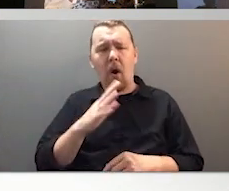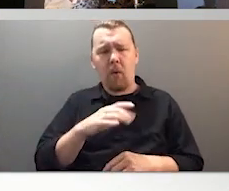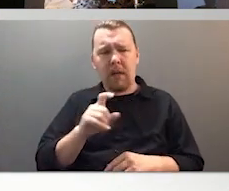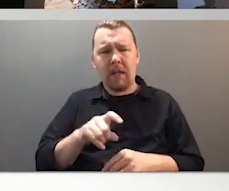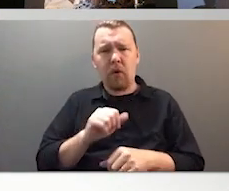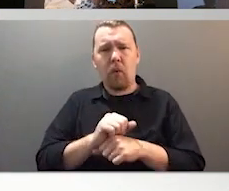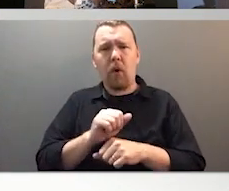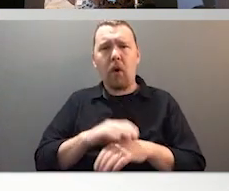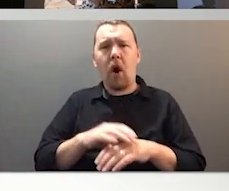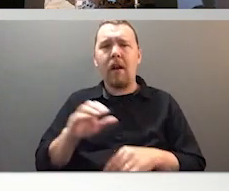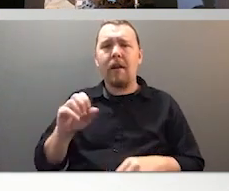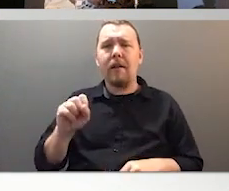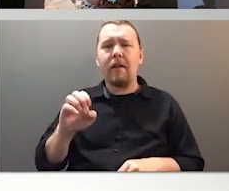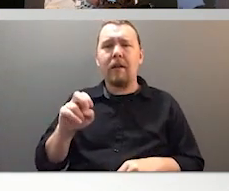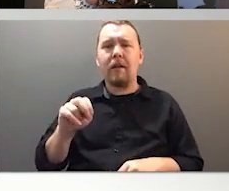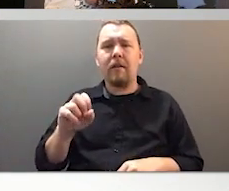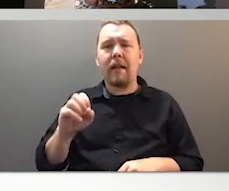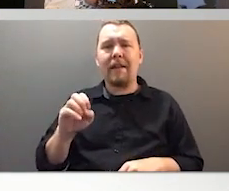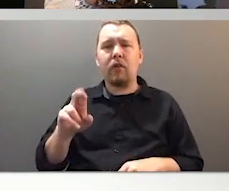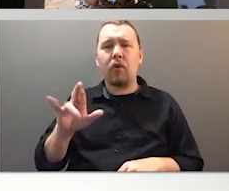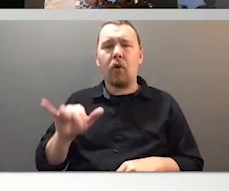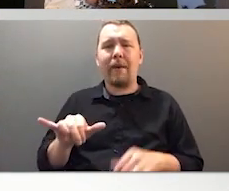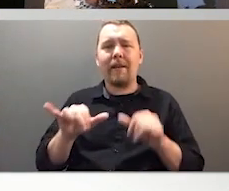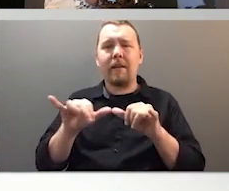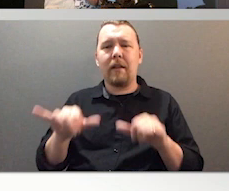I like to take it a step back.